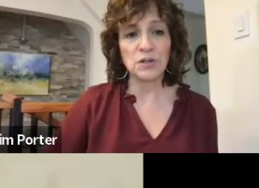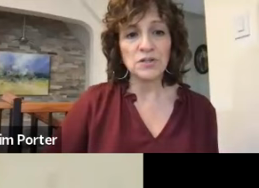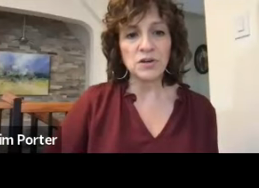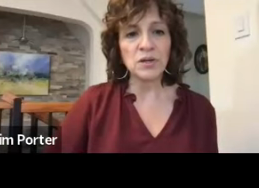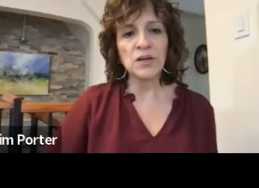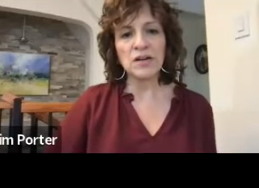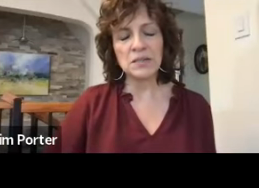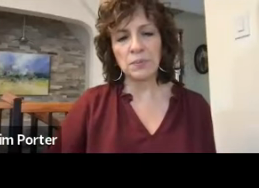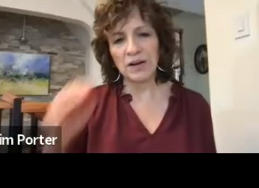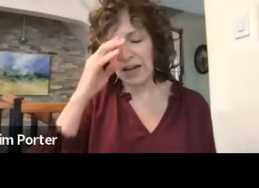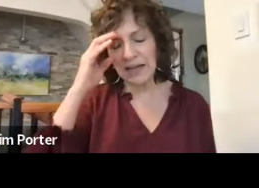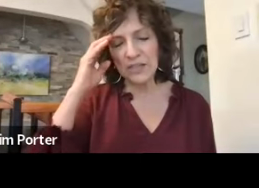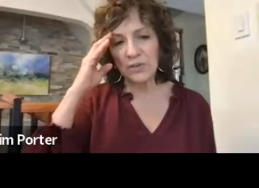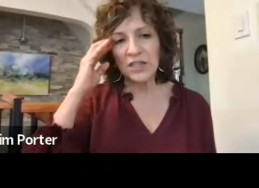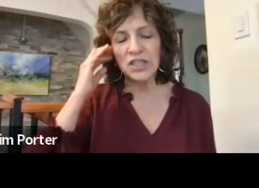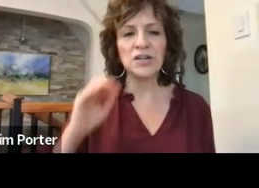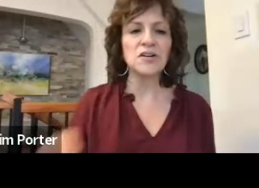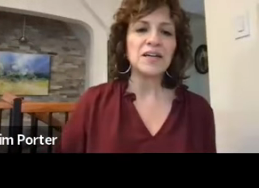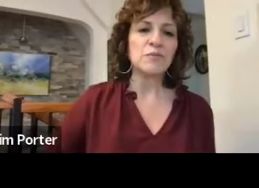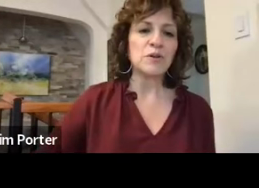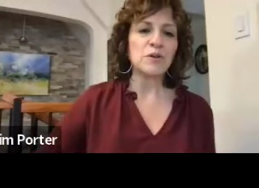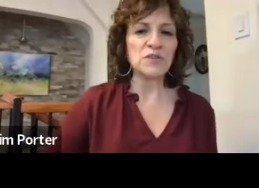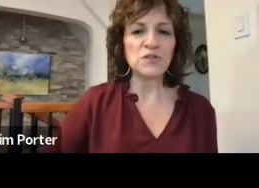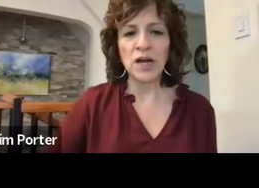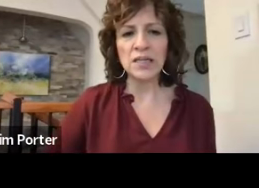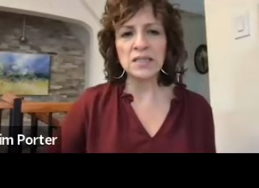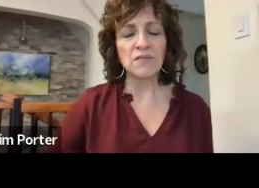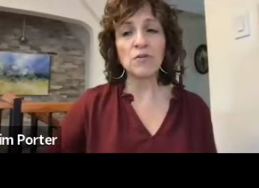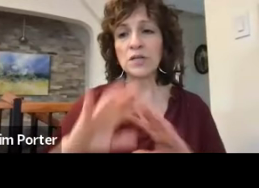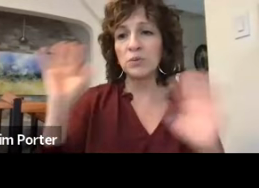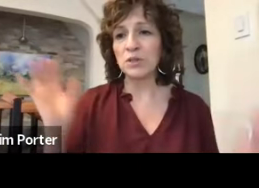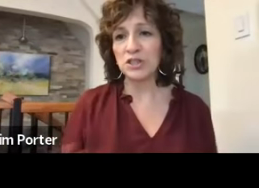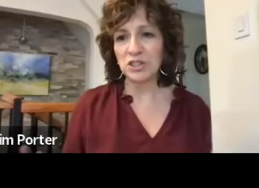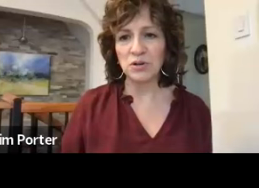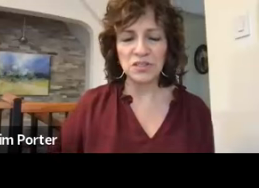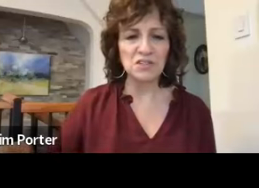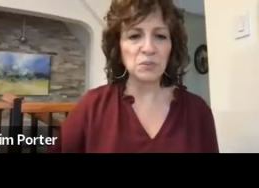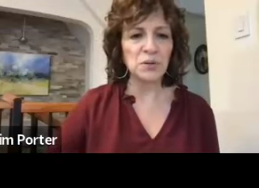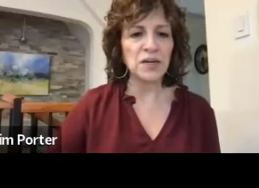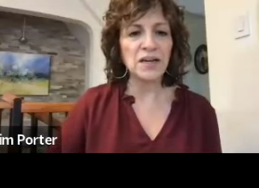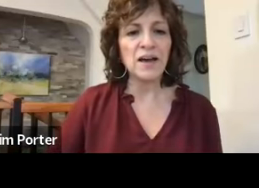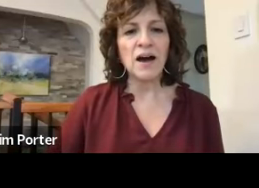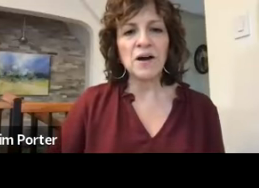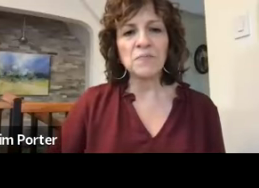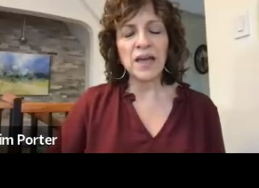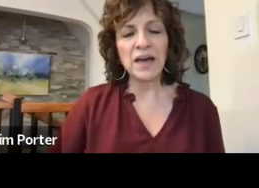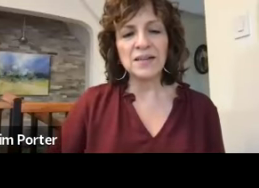old. So here we are, he's about high school age here with some of his friends. I have everybody's permission to show all this stuff, by the